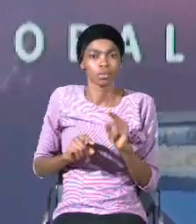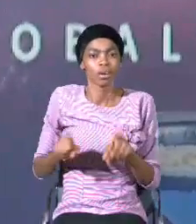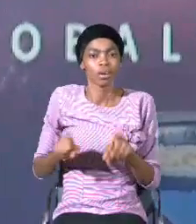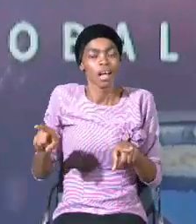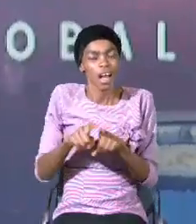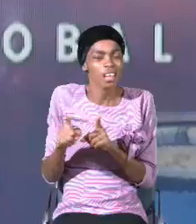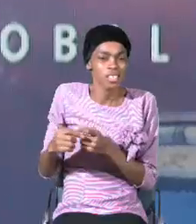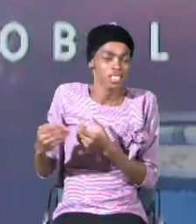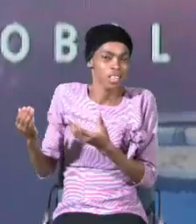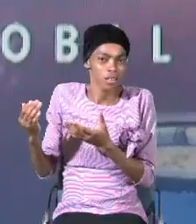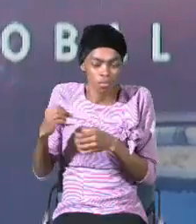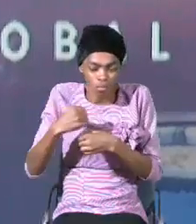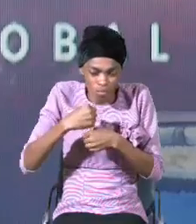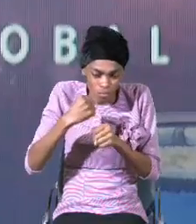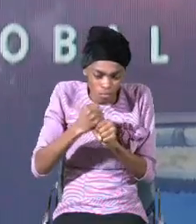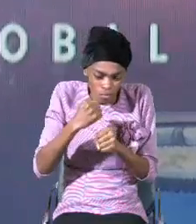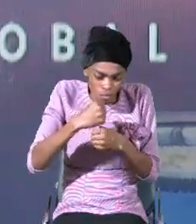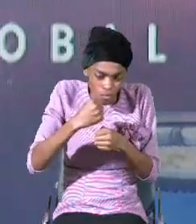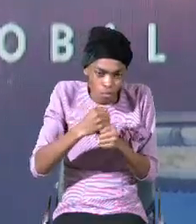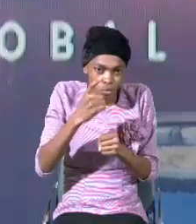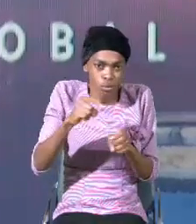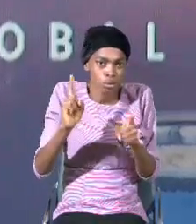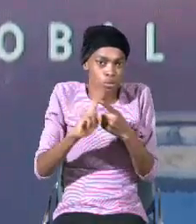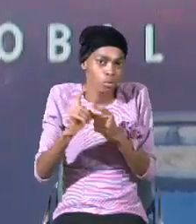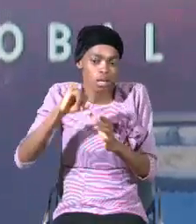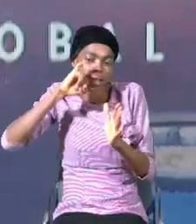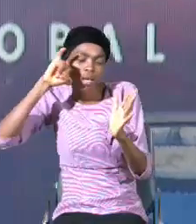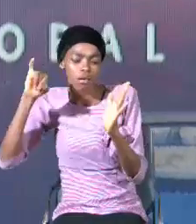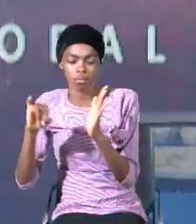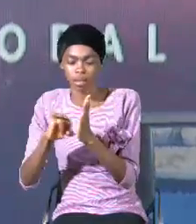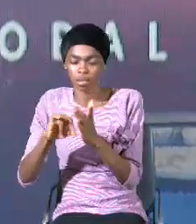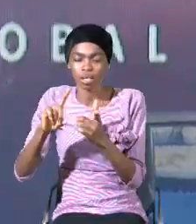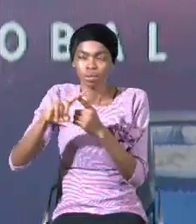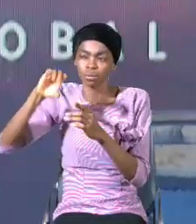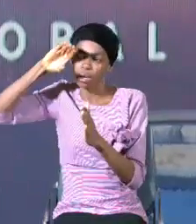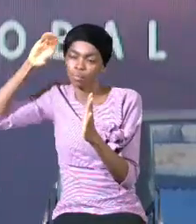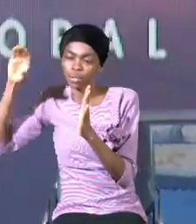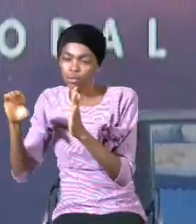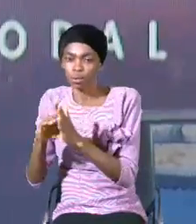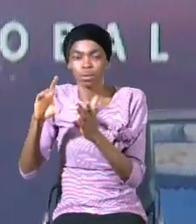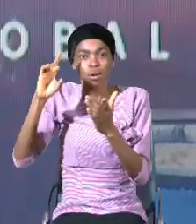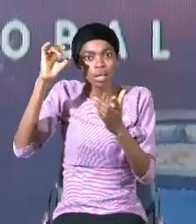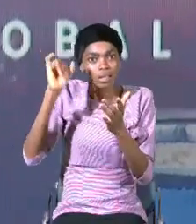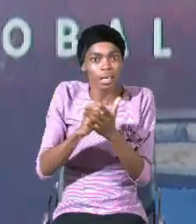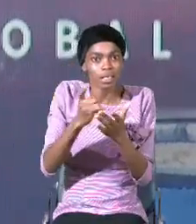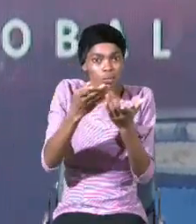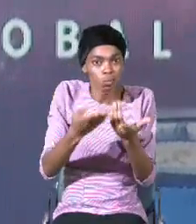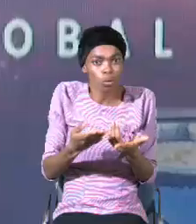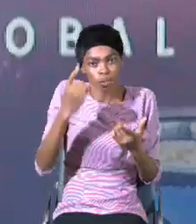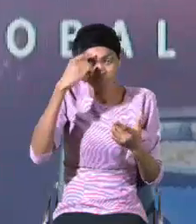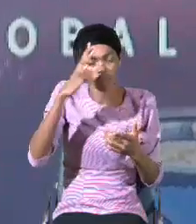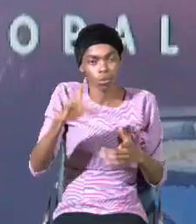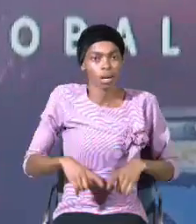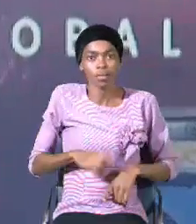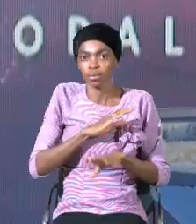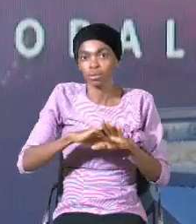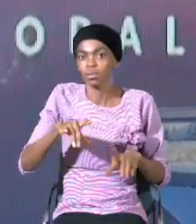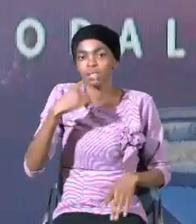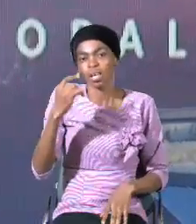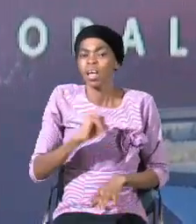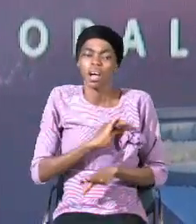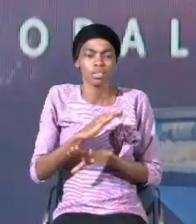image and to the picture and to the perfect pattern he wants in your life, don't say, I don't